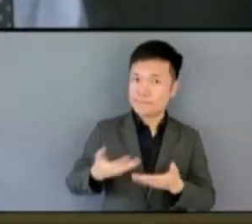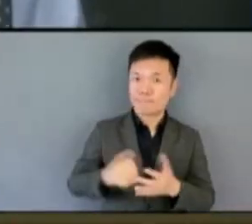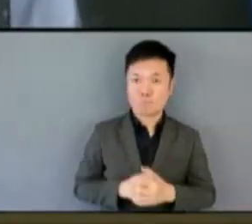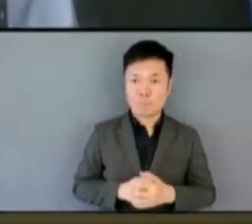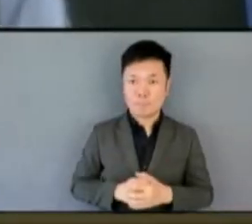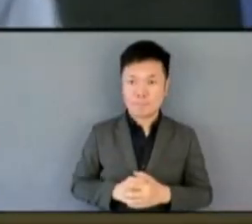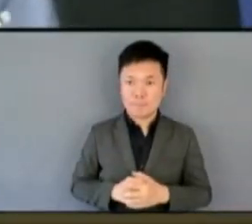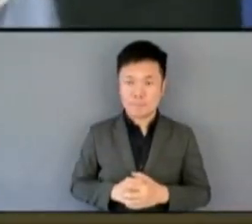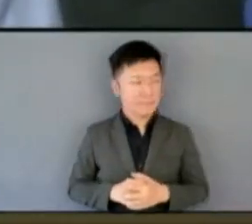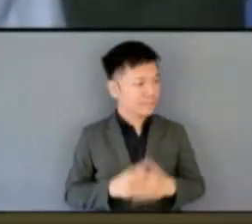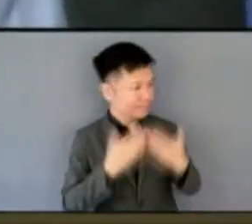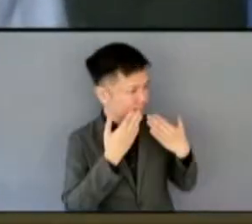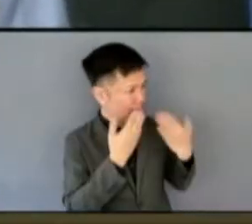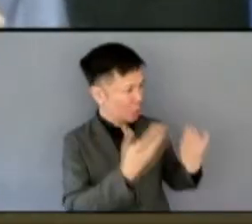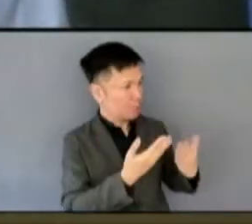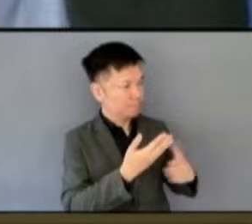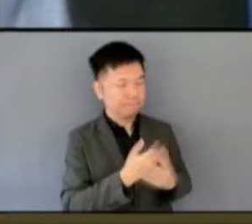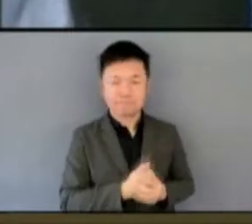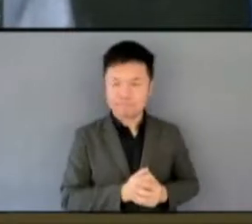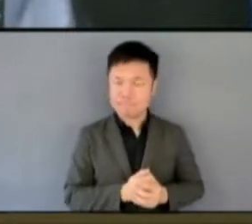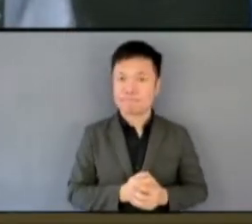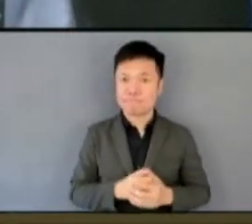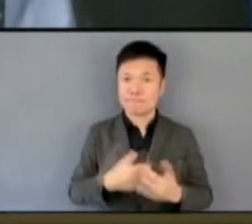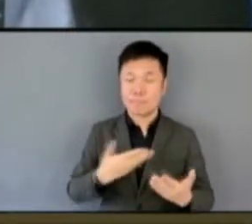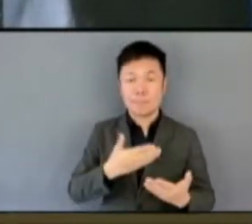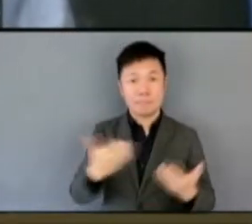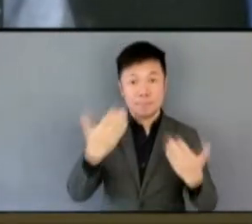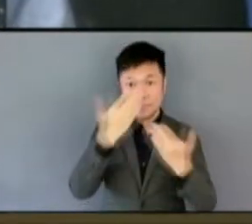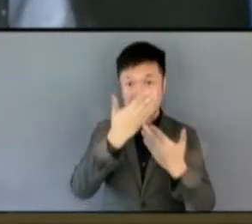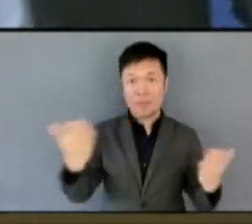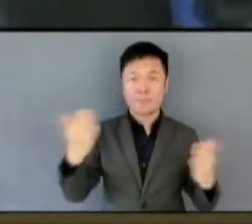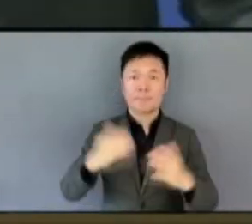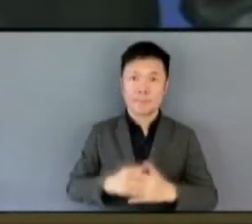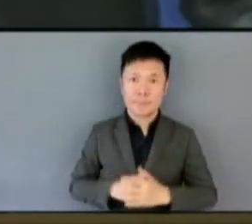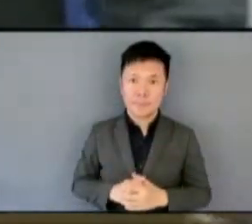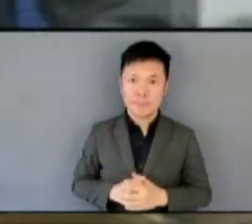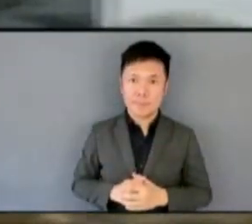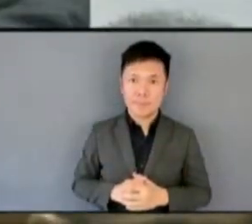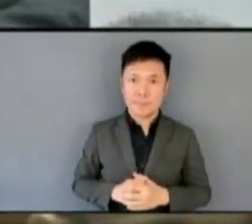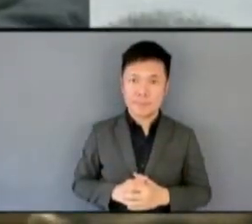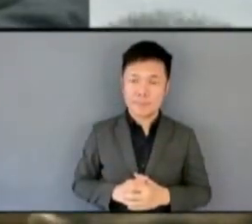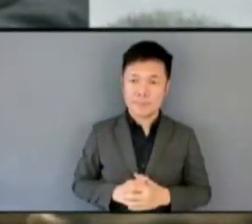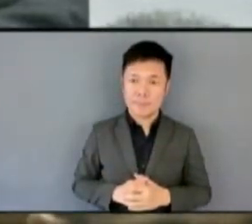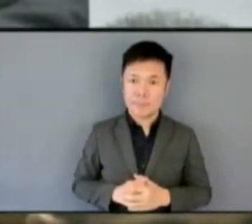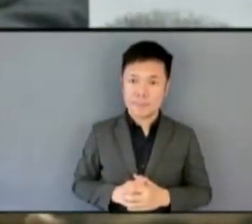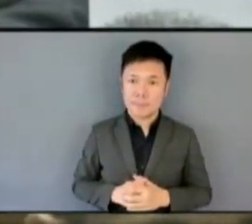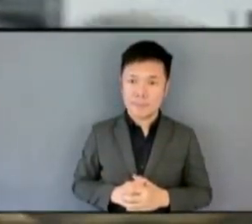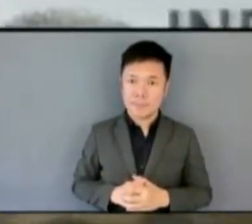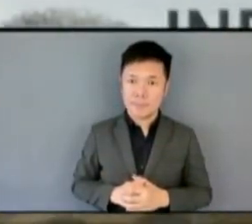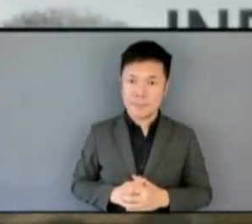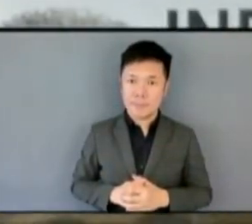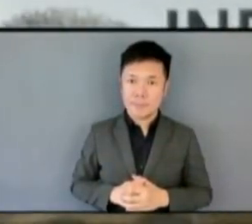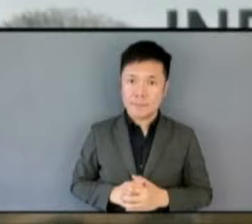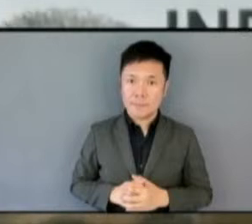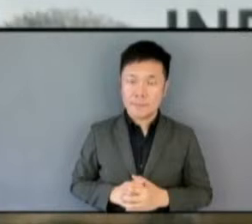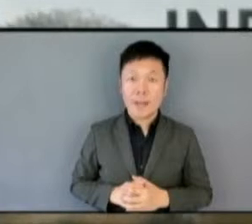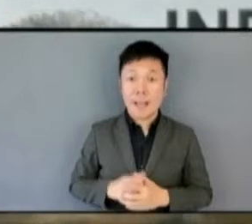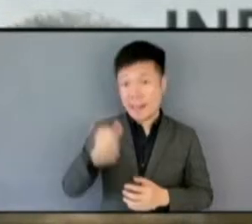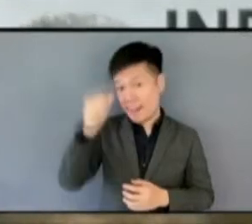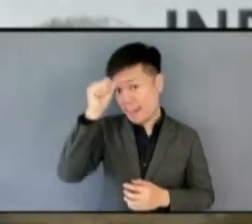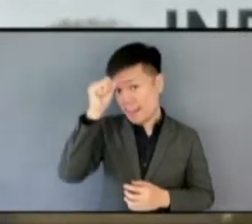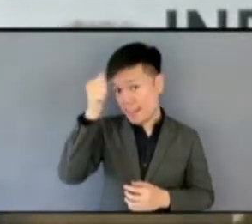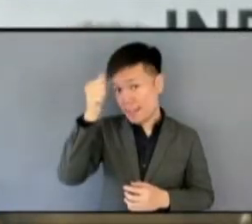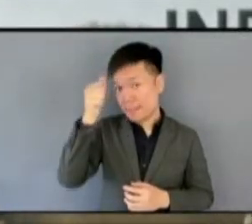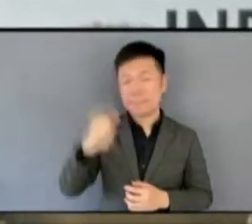Thank you, Chair. Excellencies, distinguished delegates. India being home to